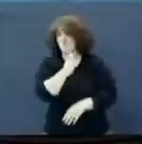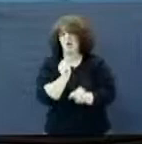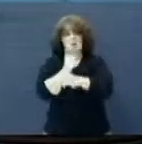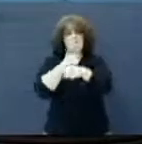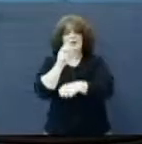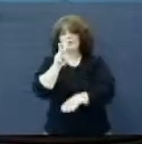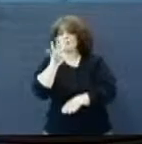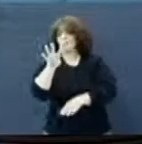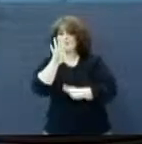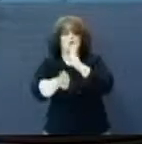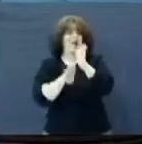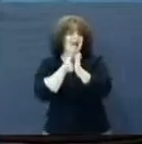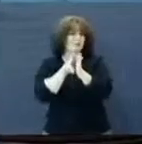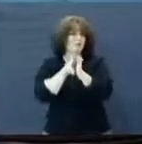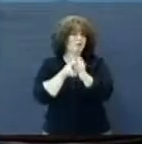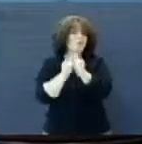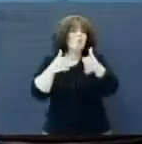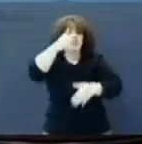God.